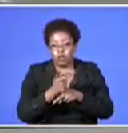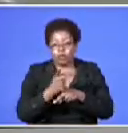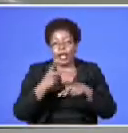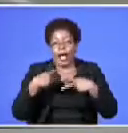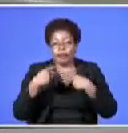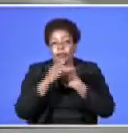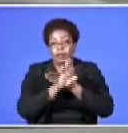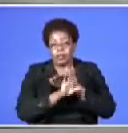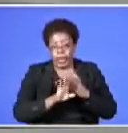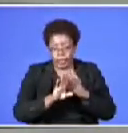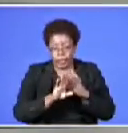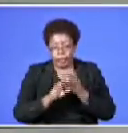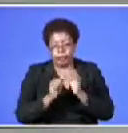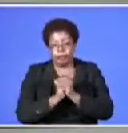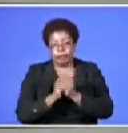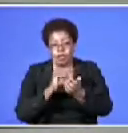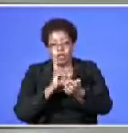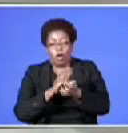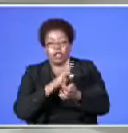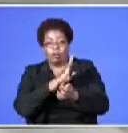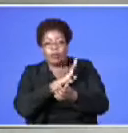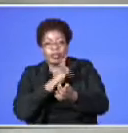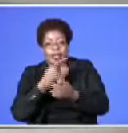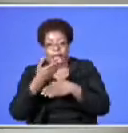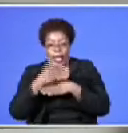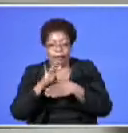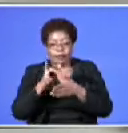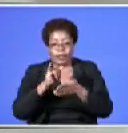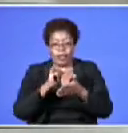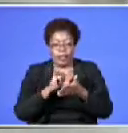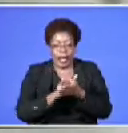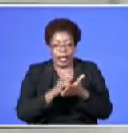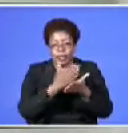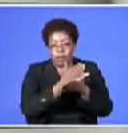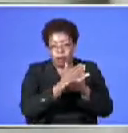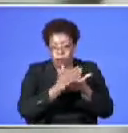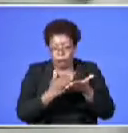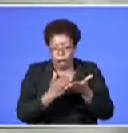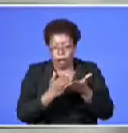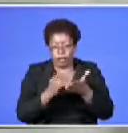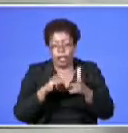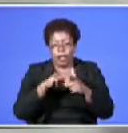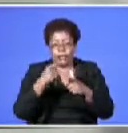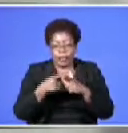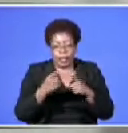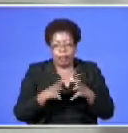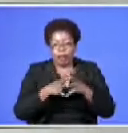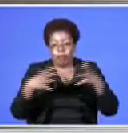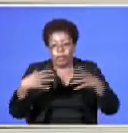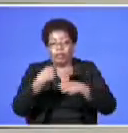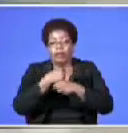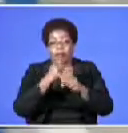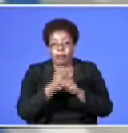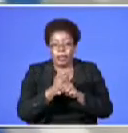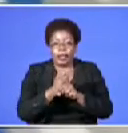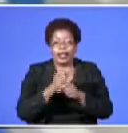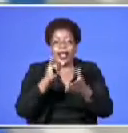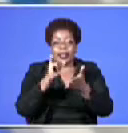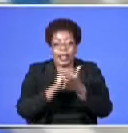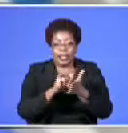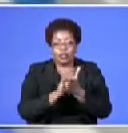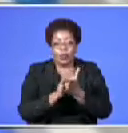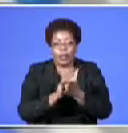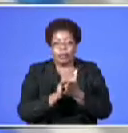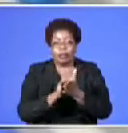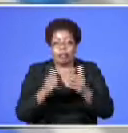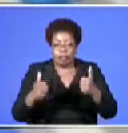protected. Now, Dr. Brennan says following those phases comes mass production, and that's where challenges can arise.